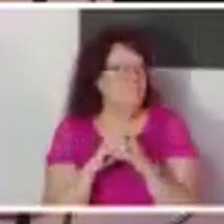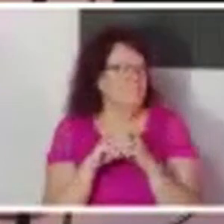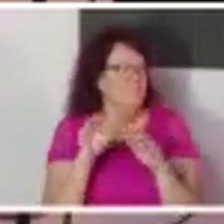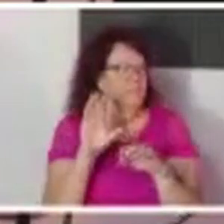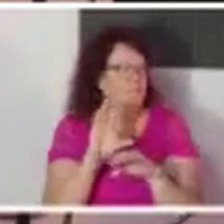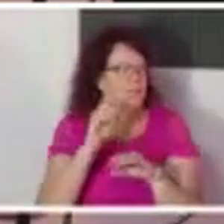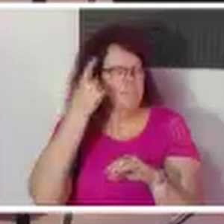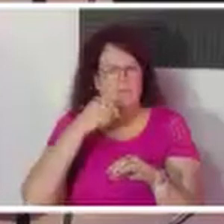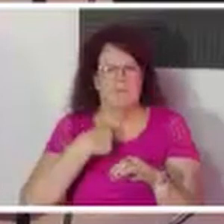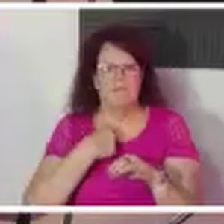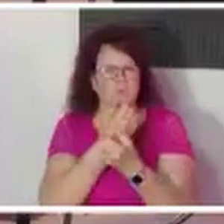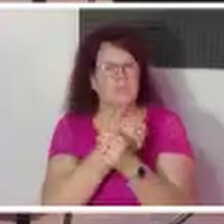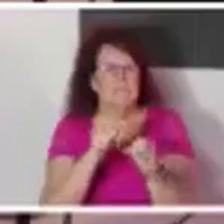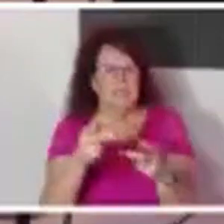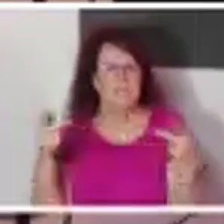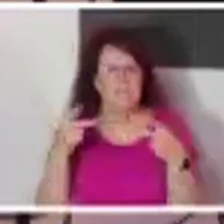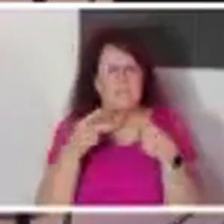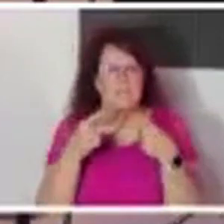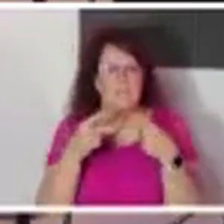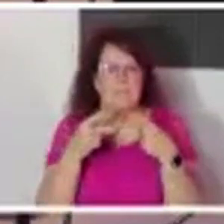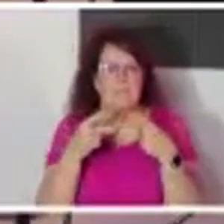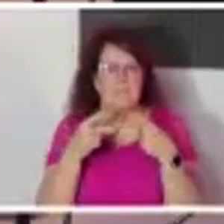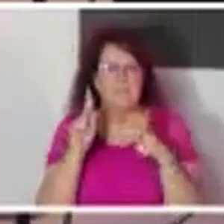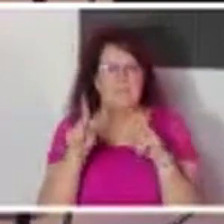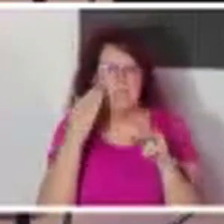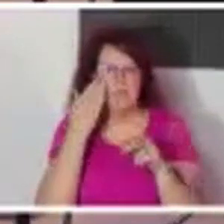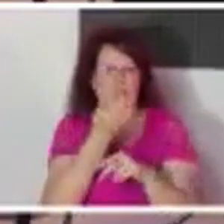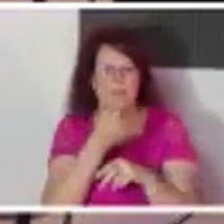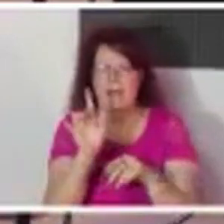church for me was really a safe space. And so were the people that I knew from there.